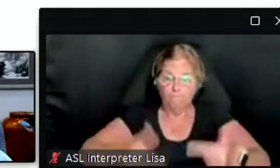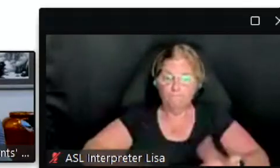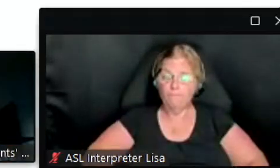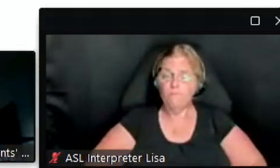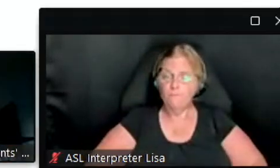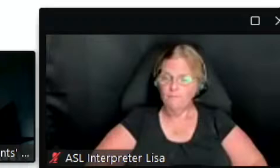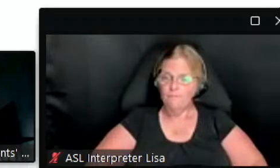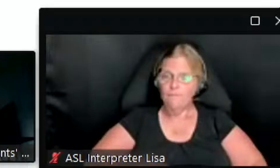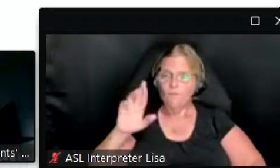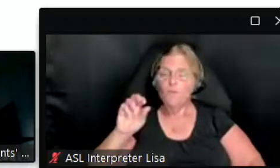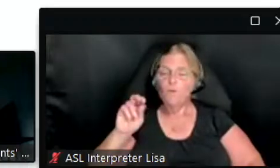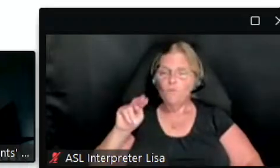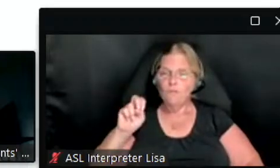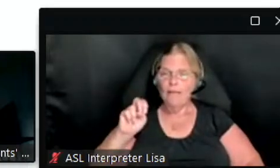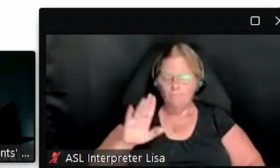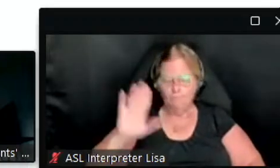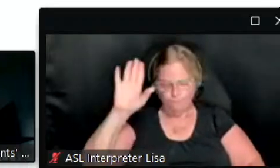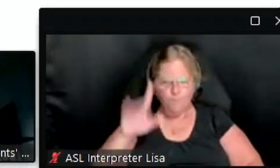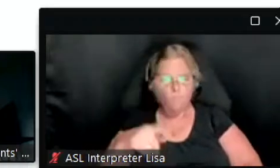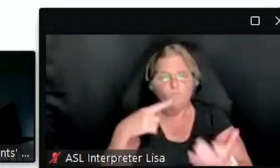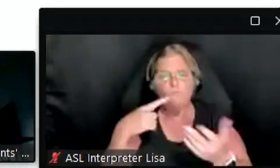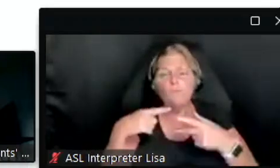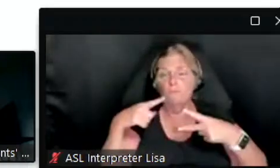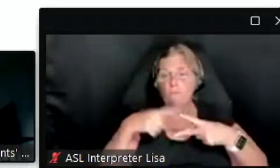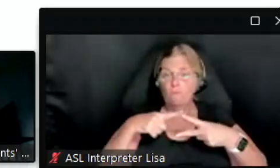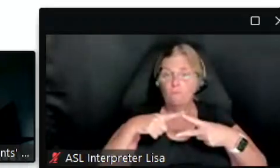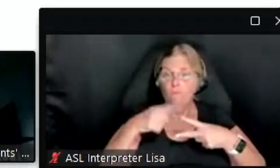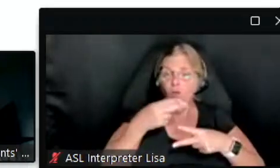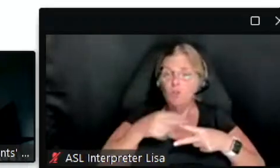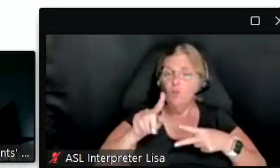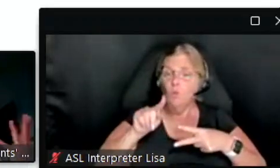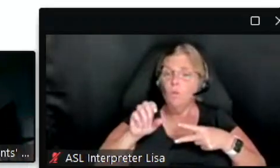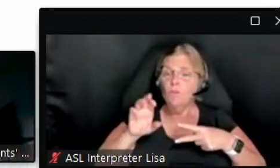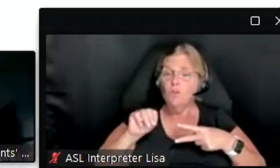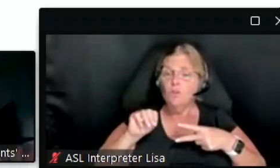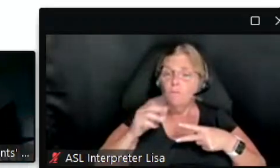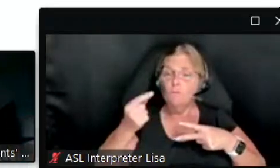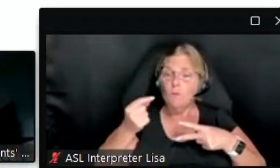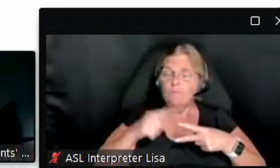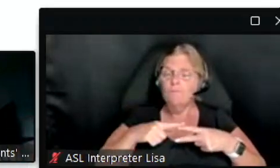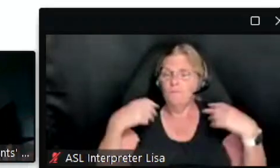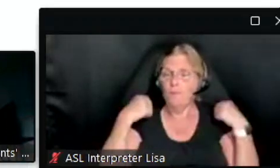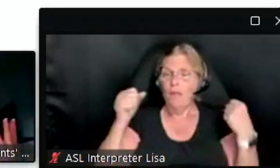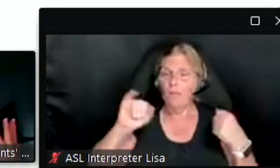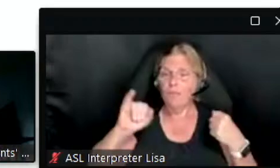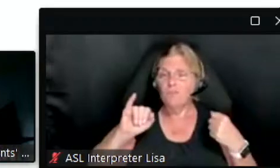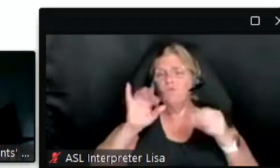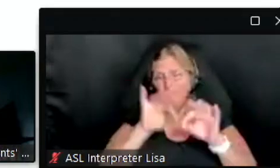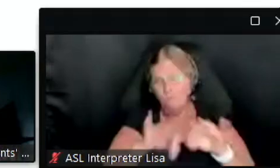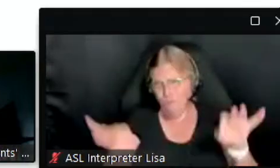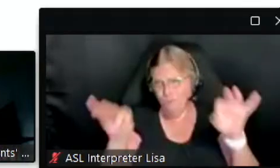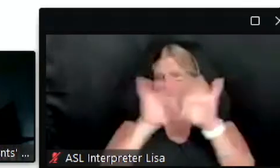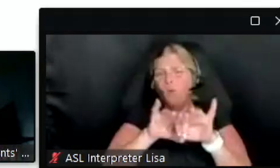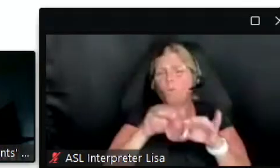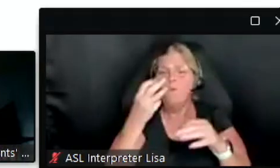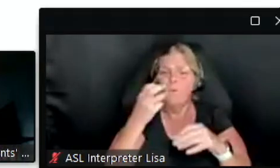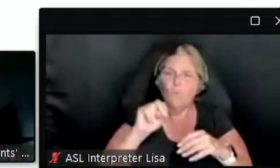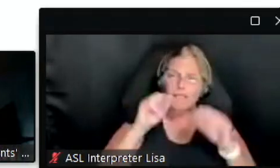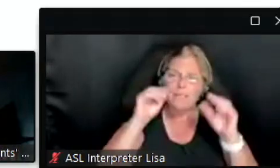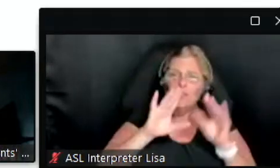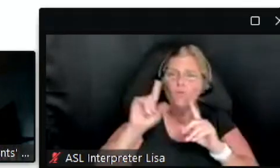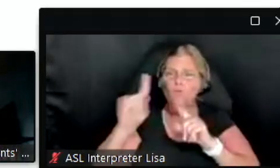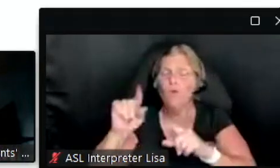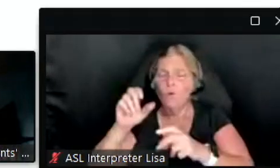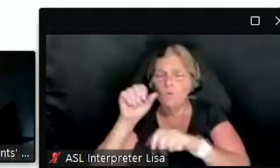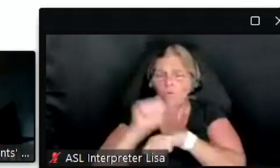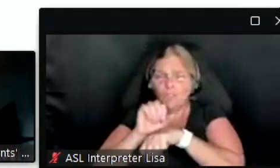Sure. So one of the things we talked about for a short-term strategy was, while health insurance is important when teachers are going to job fairs, it